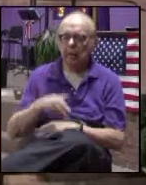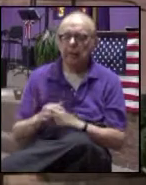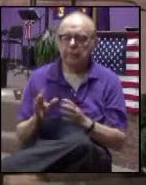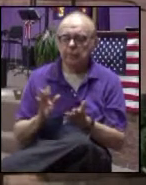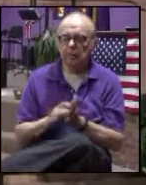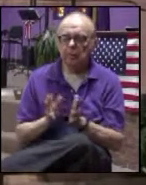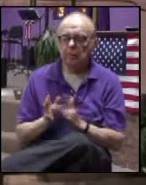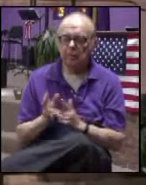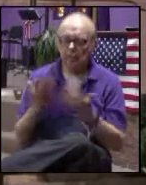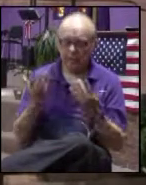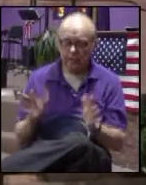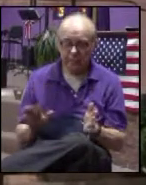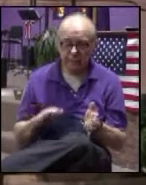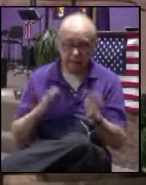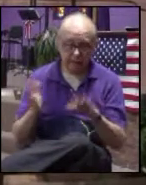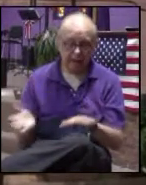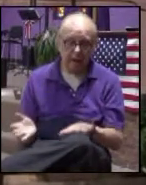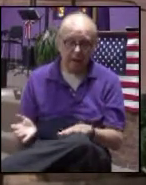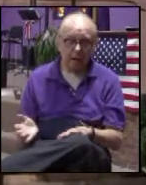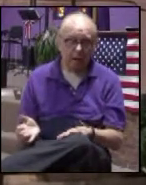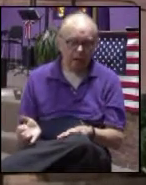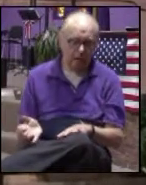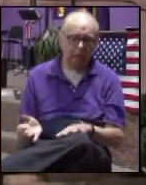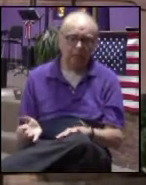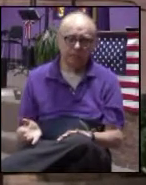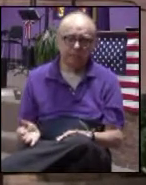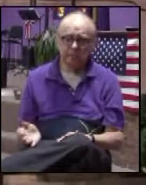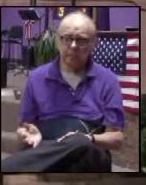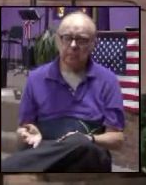Jesus had already died.